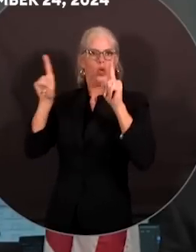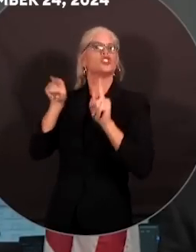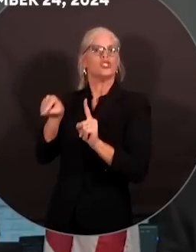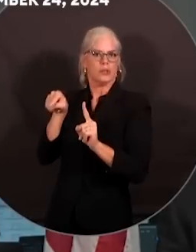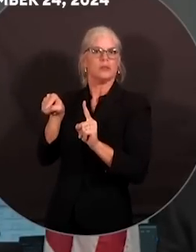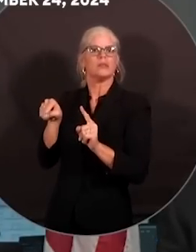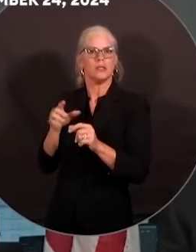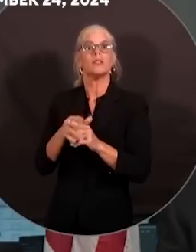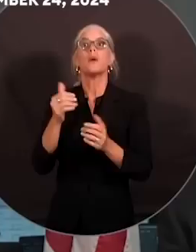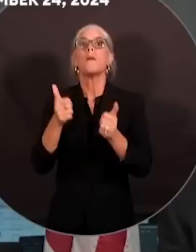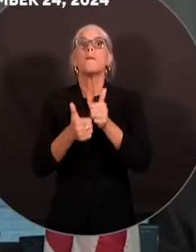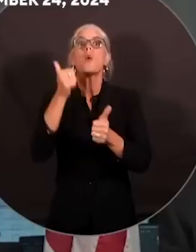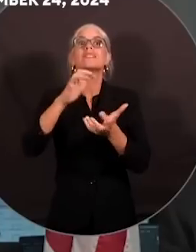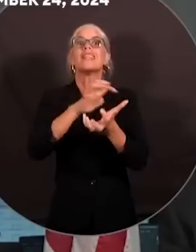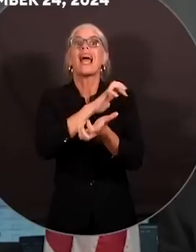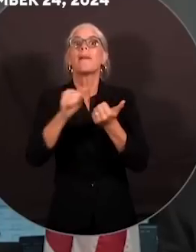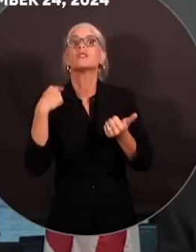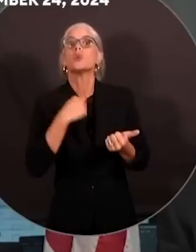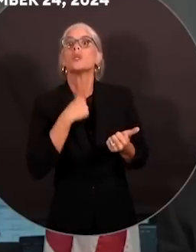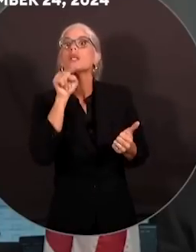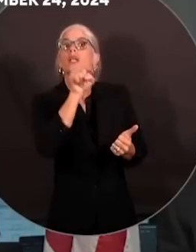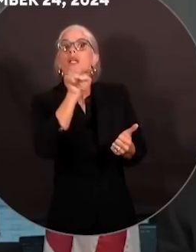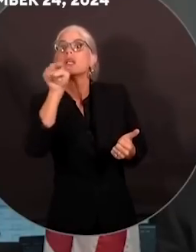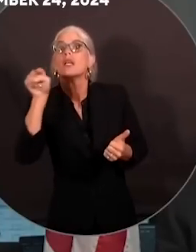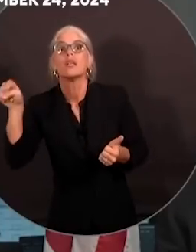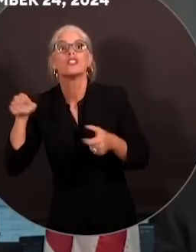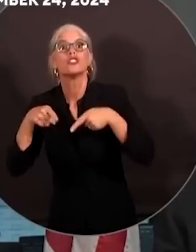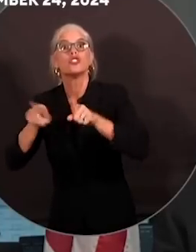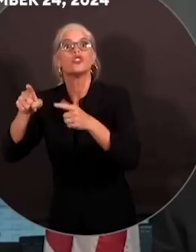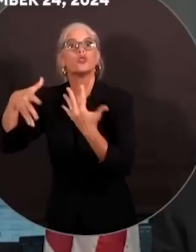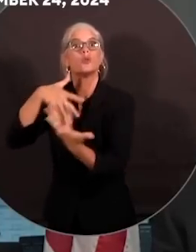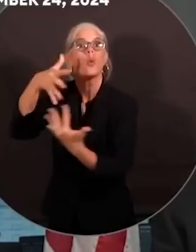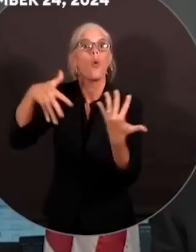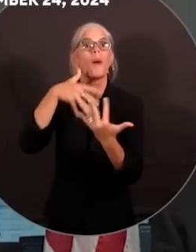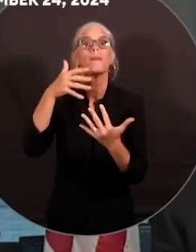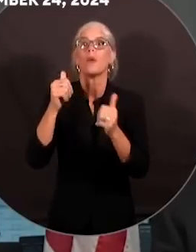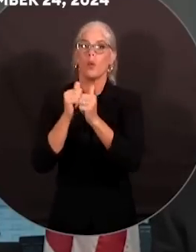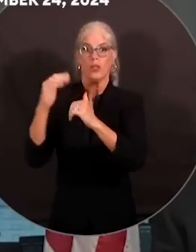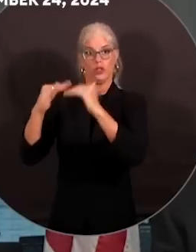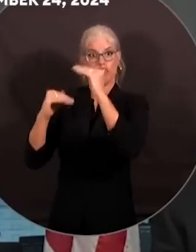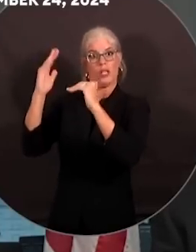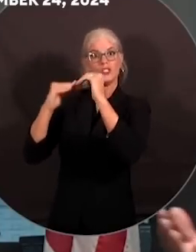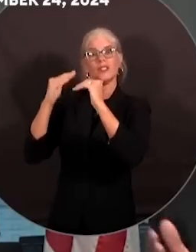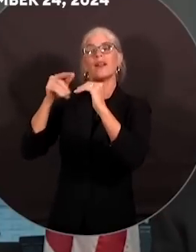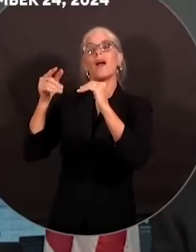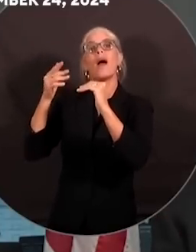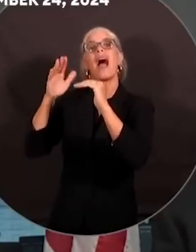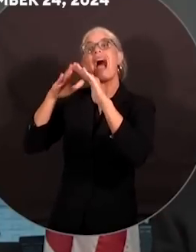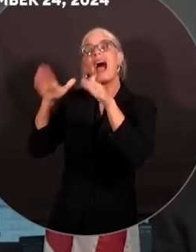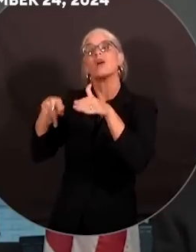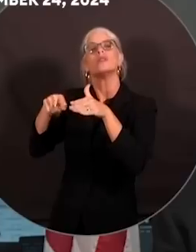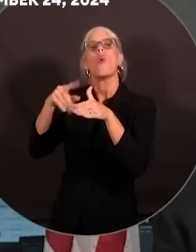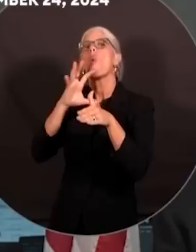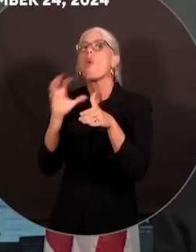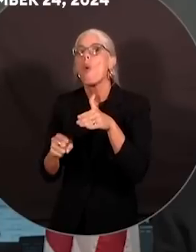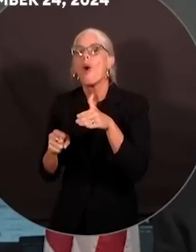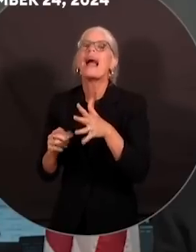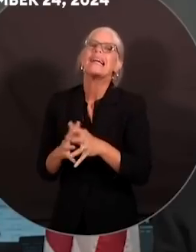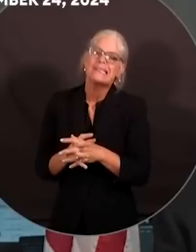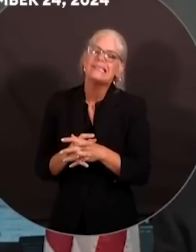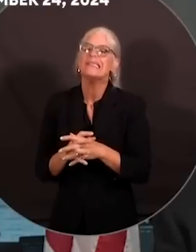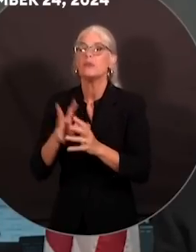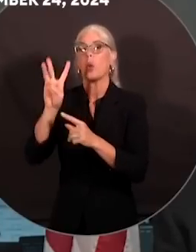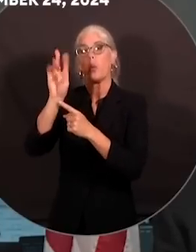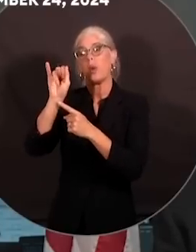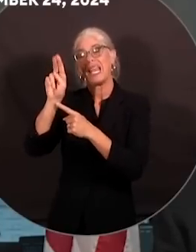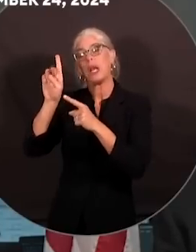seen in recent storms have been with construction that's been a little bit older. On the wind, now on the water, when you